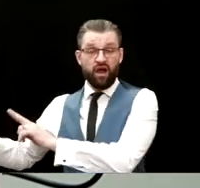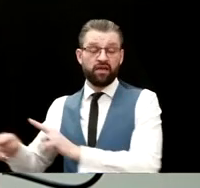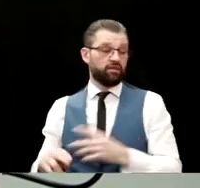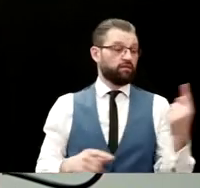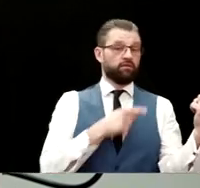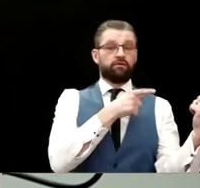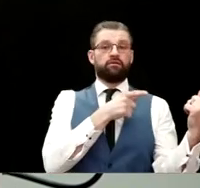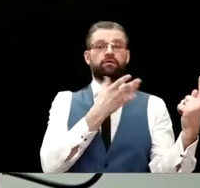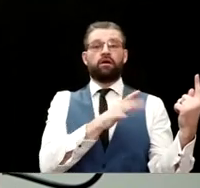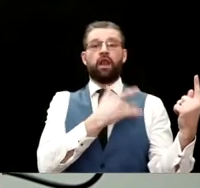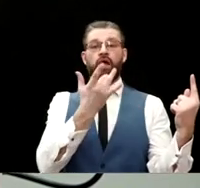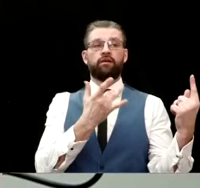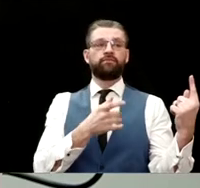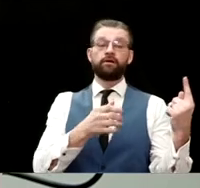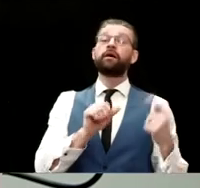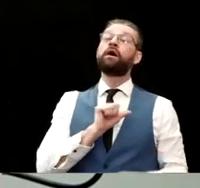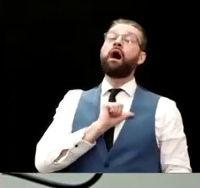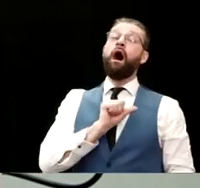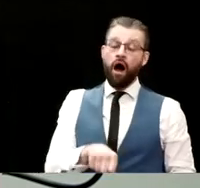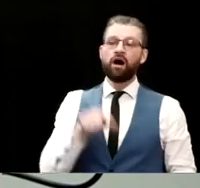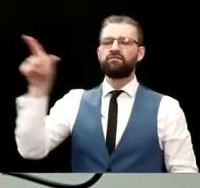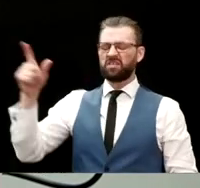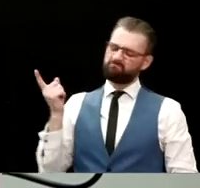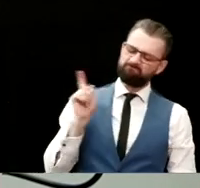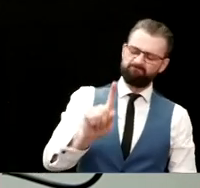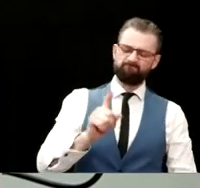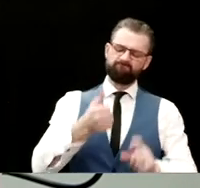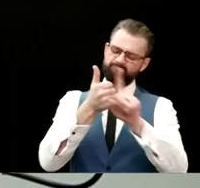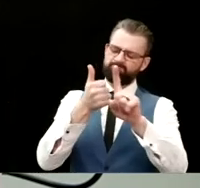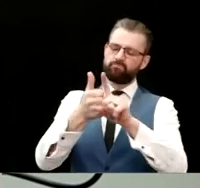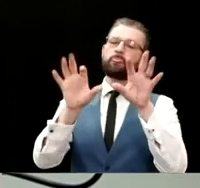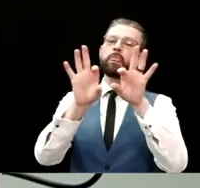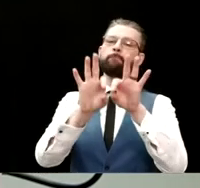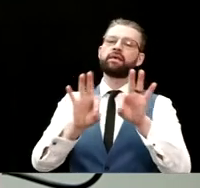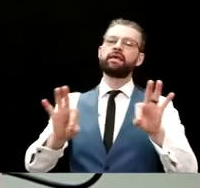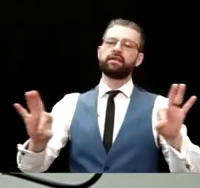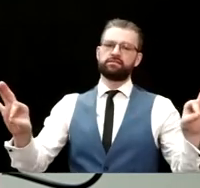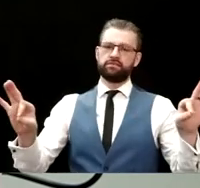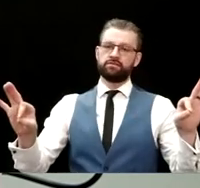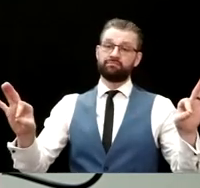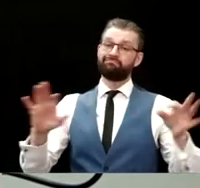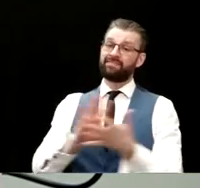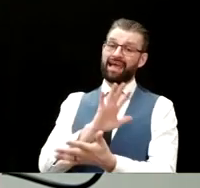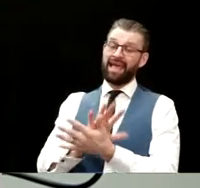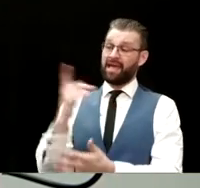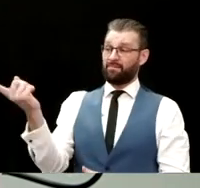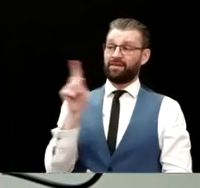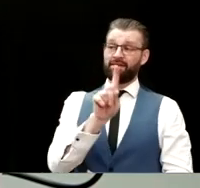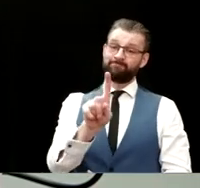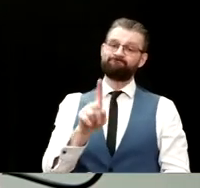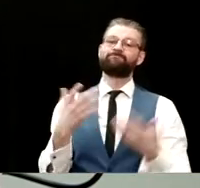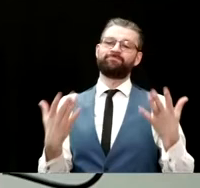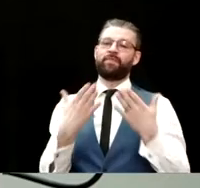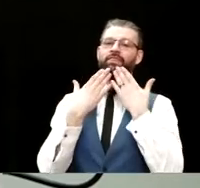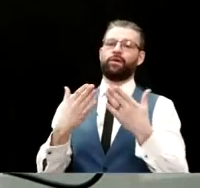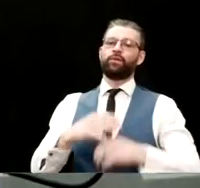has subsequently dedicated his life to supporting peace building, and we're so pleased and glad to have you with us today, Eric. Thank